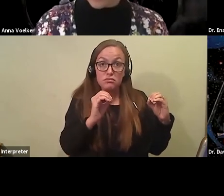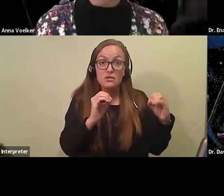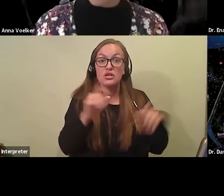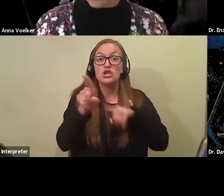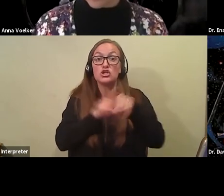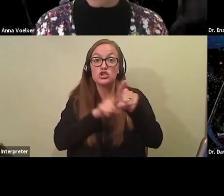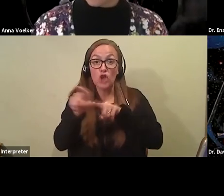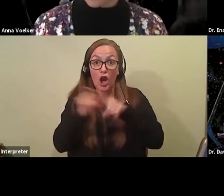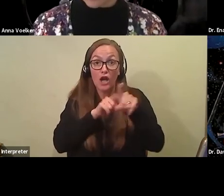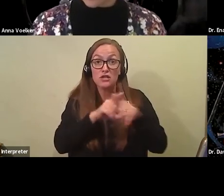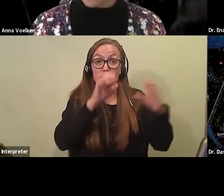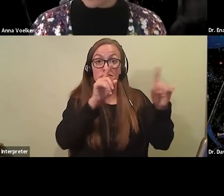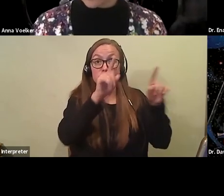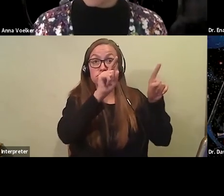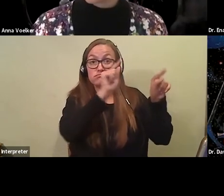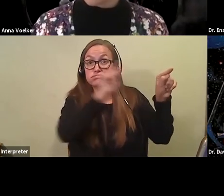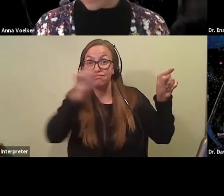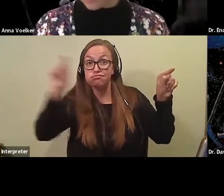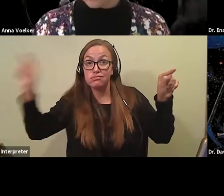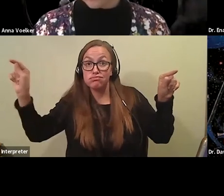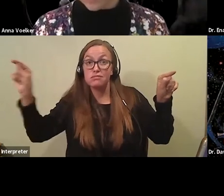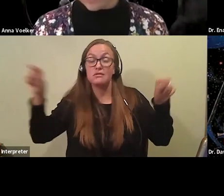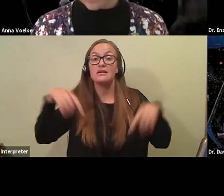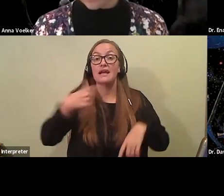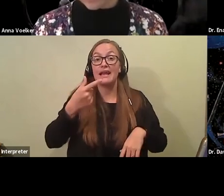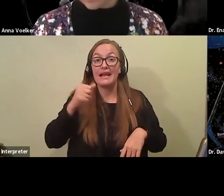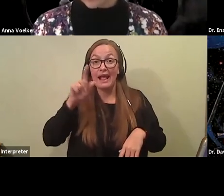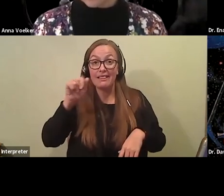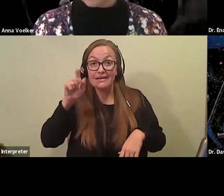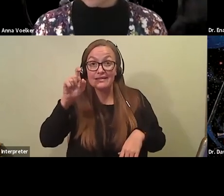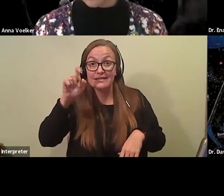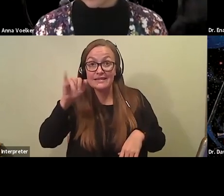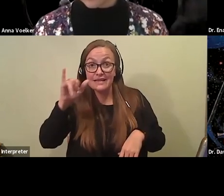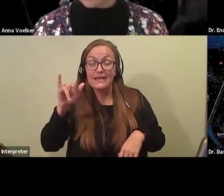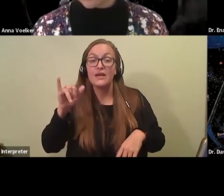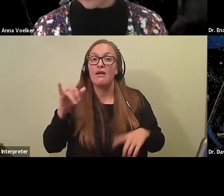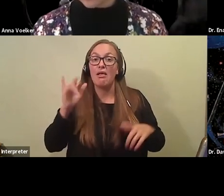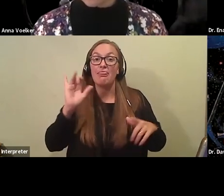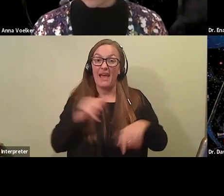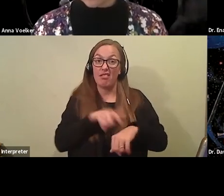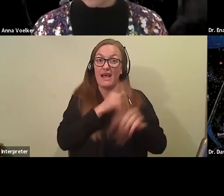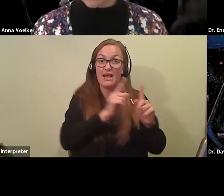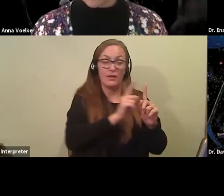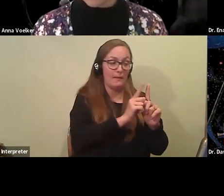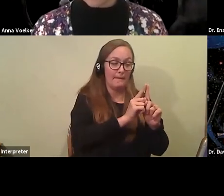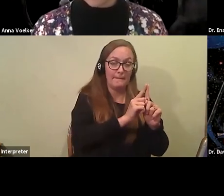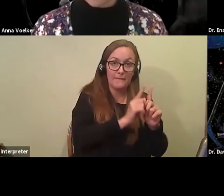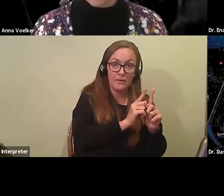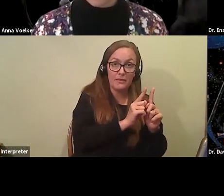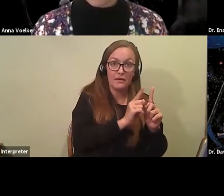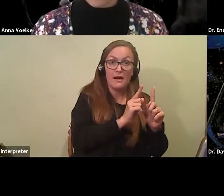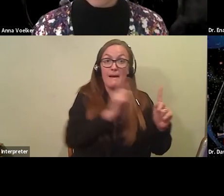stars in a galaxy, and traveling from one galaxy to another, you have an increase in length of nearly a